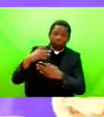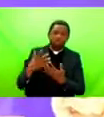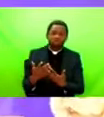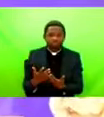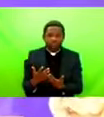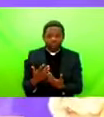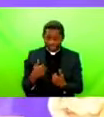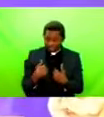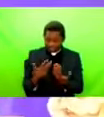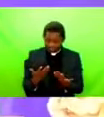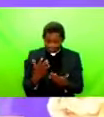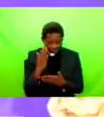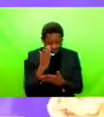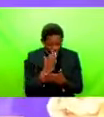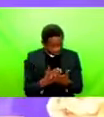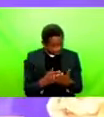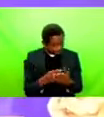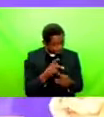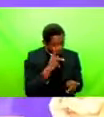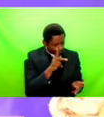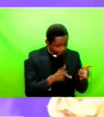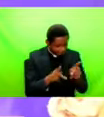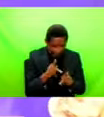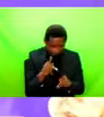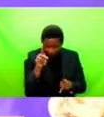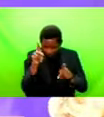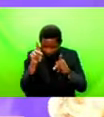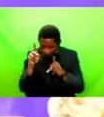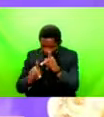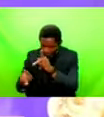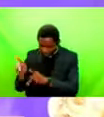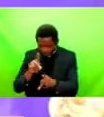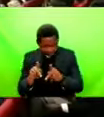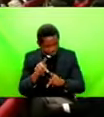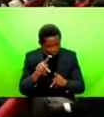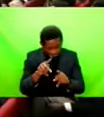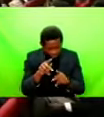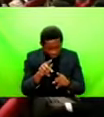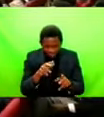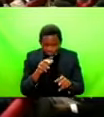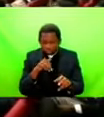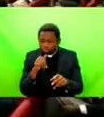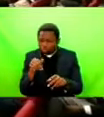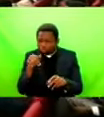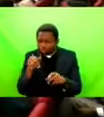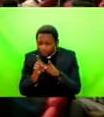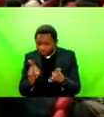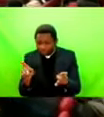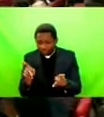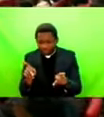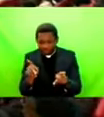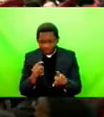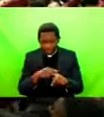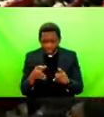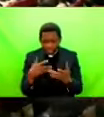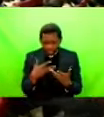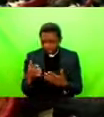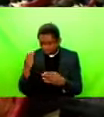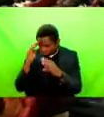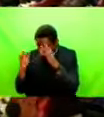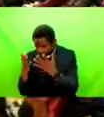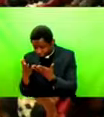there are some unseen persons behind the work the Lord graced me to do, which I want to acknowledge briefly.